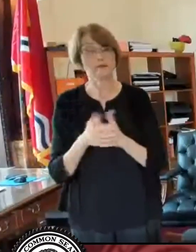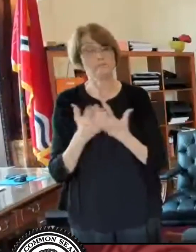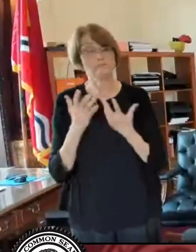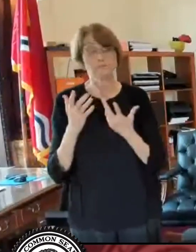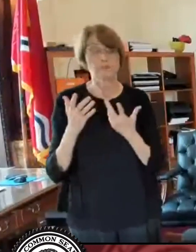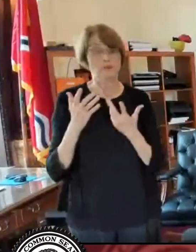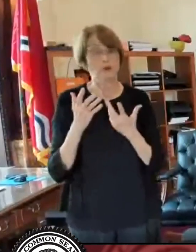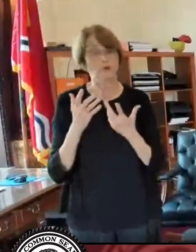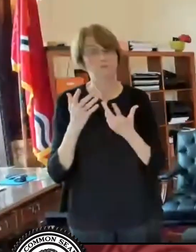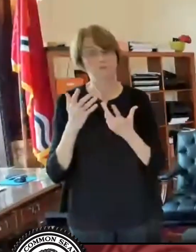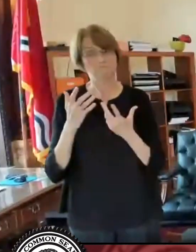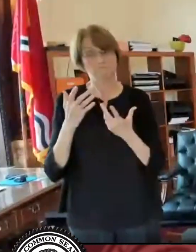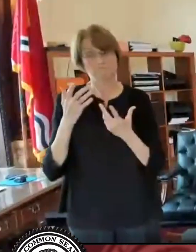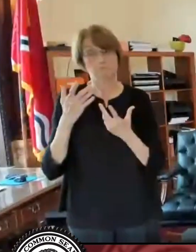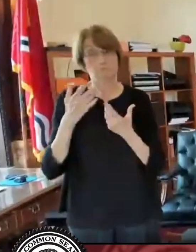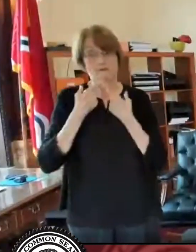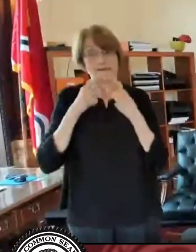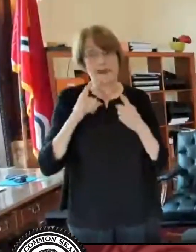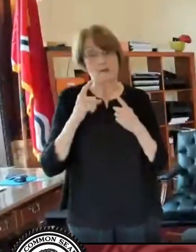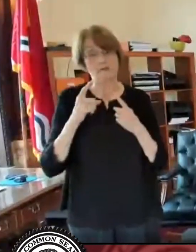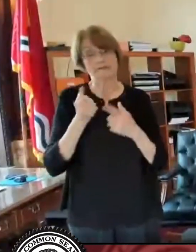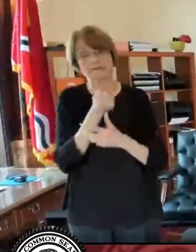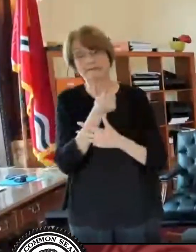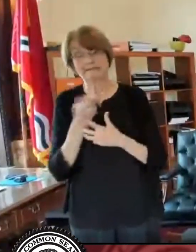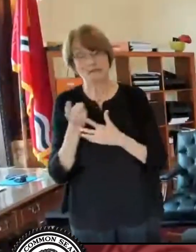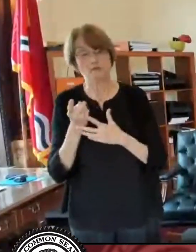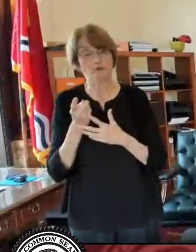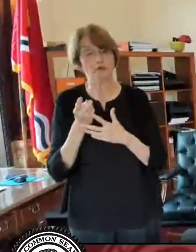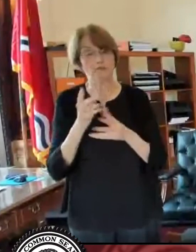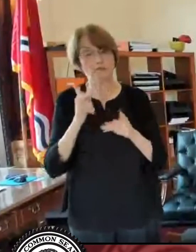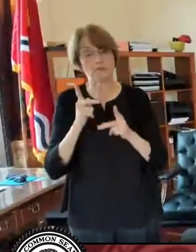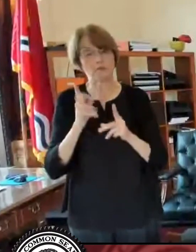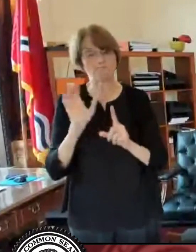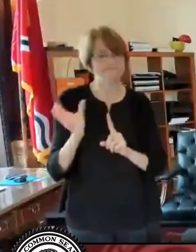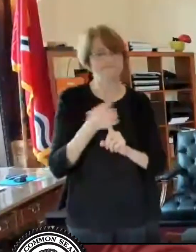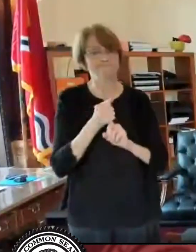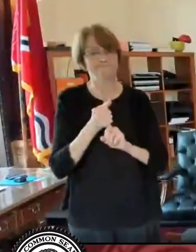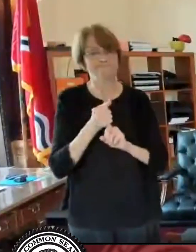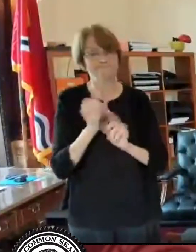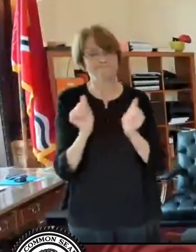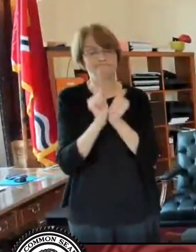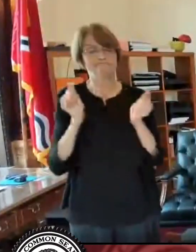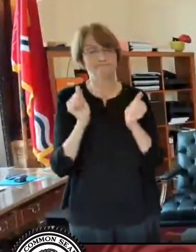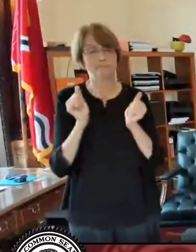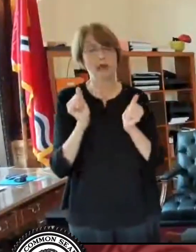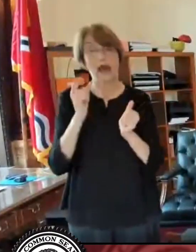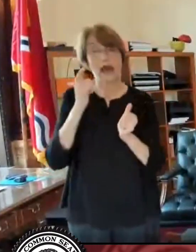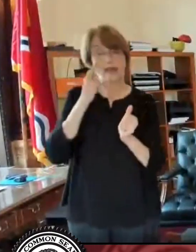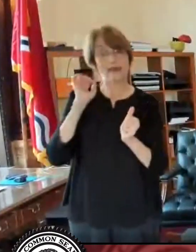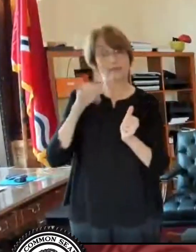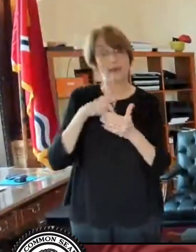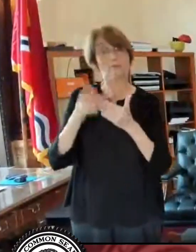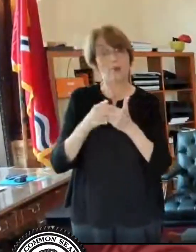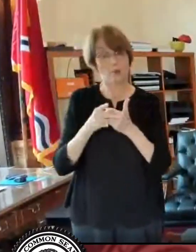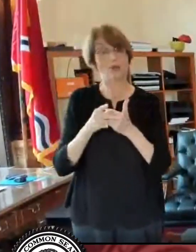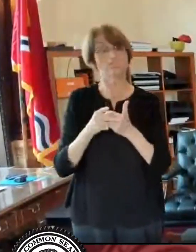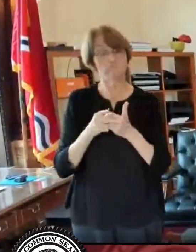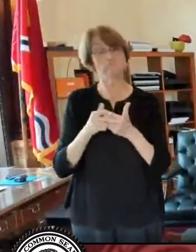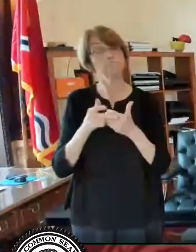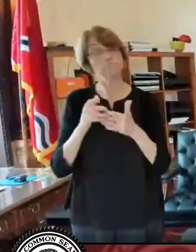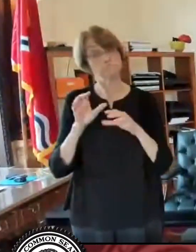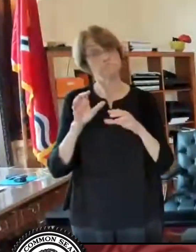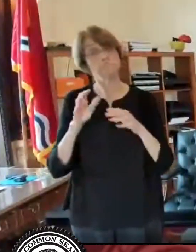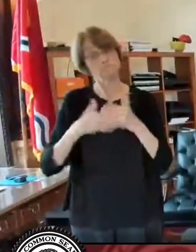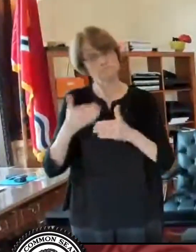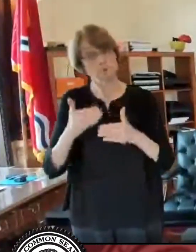been announced for individuals. And so I think it's working well. It is strictly helping